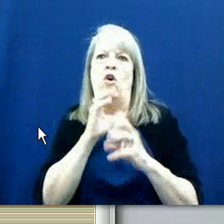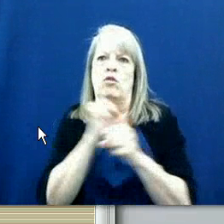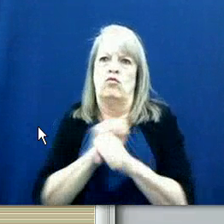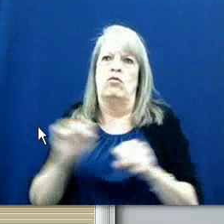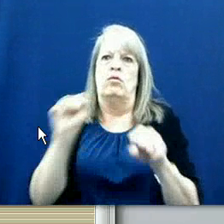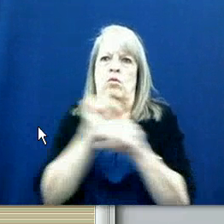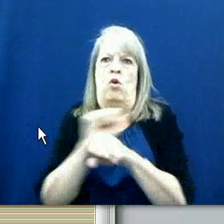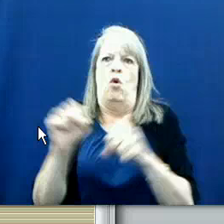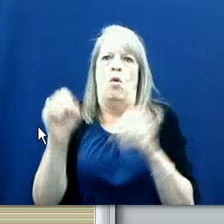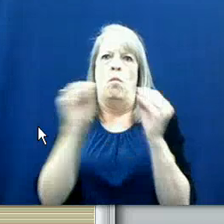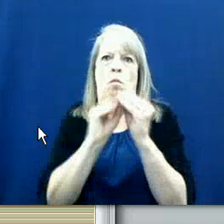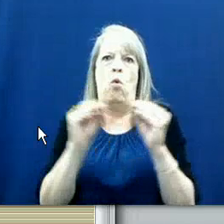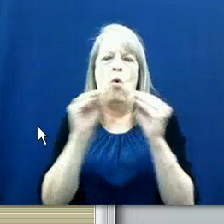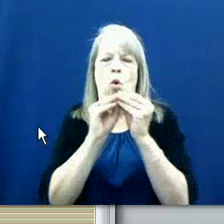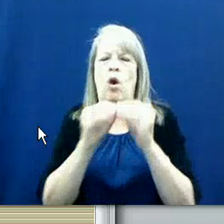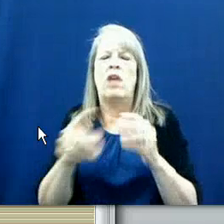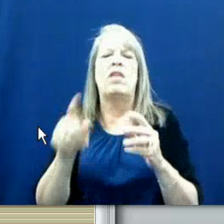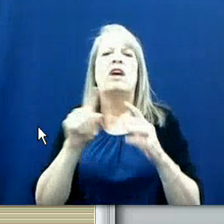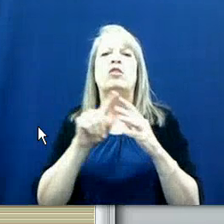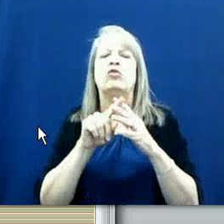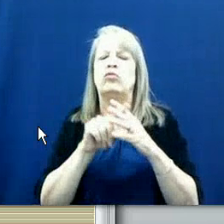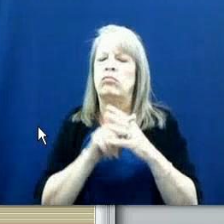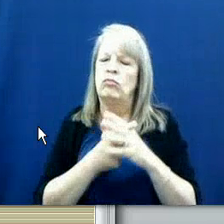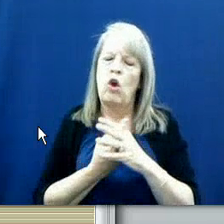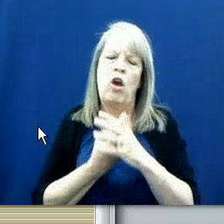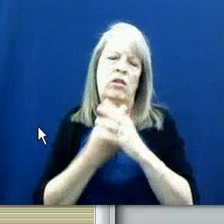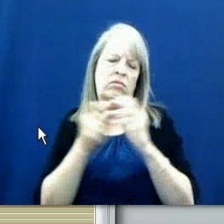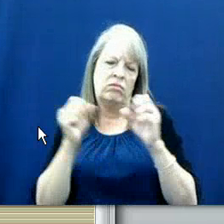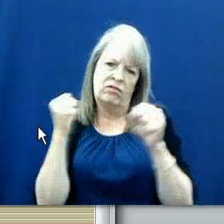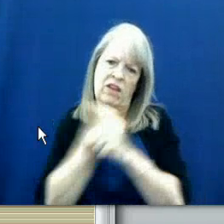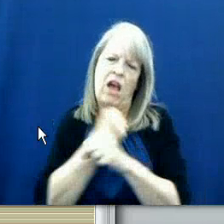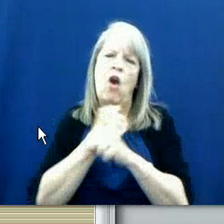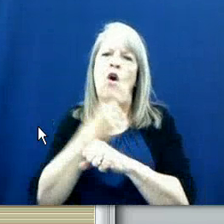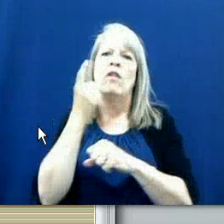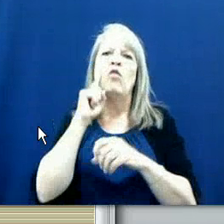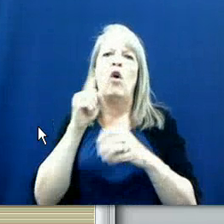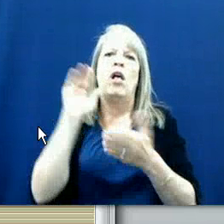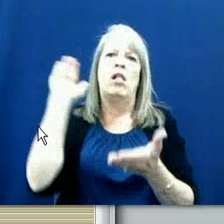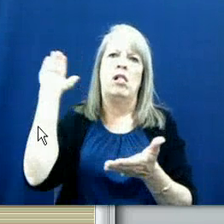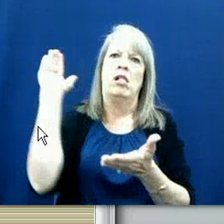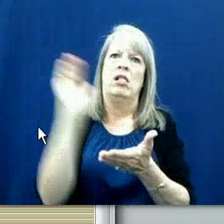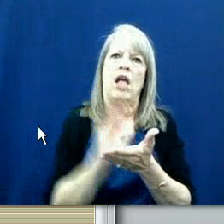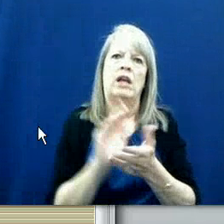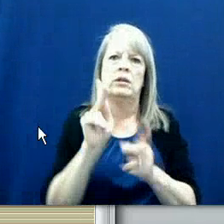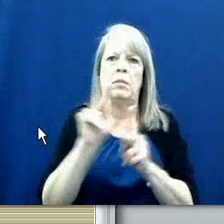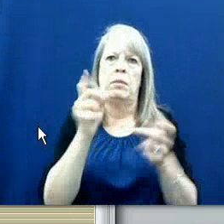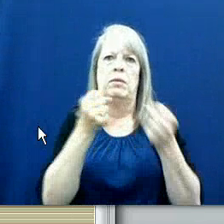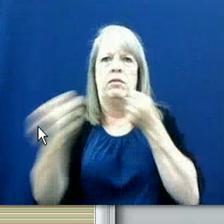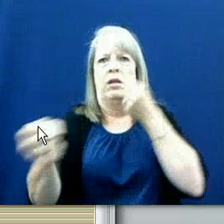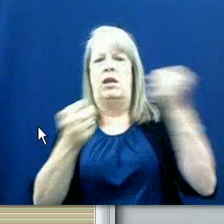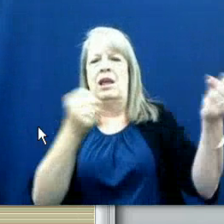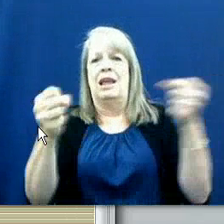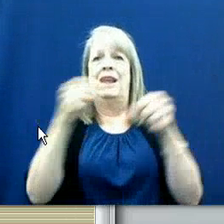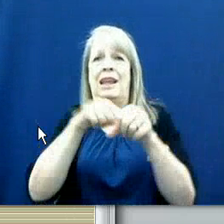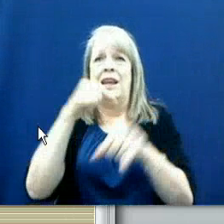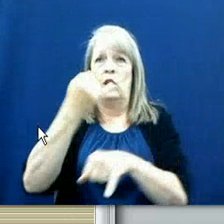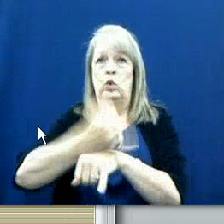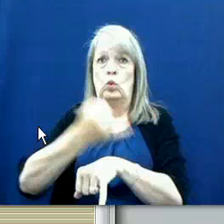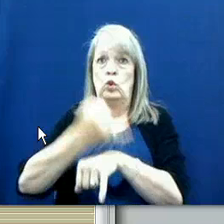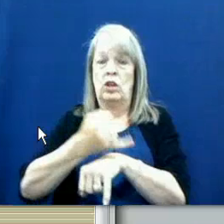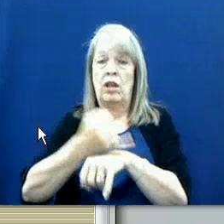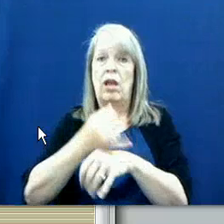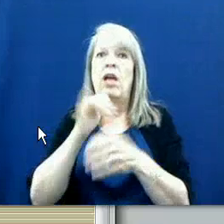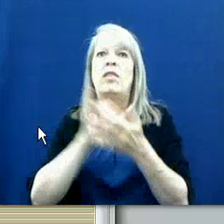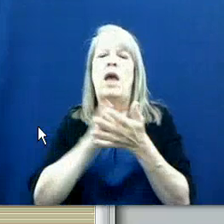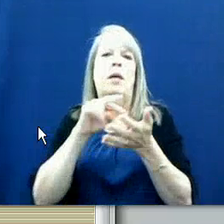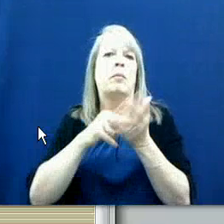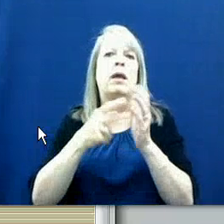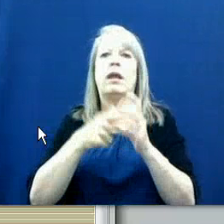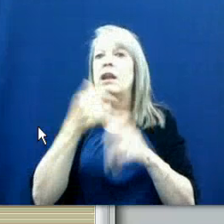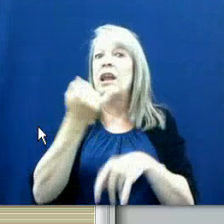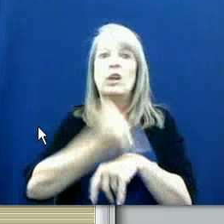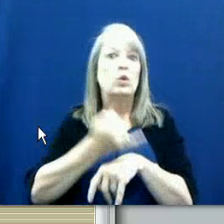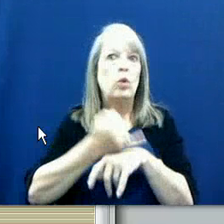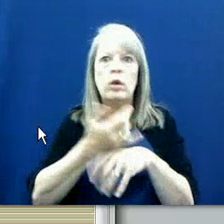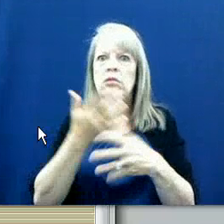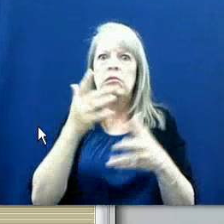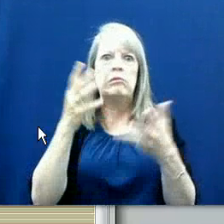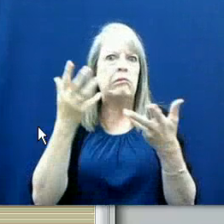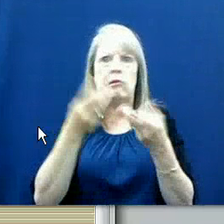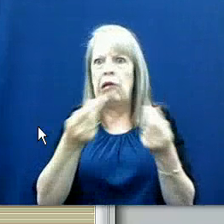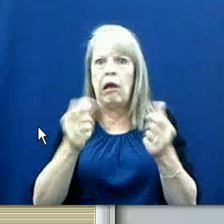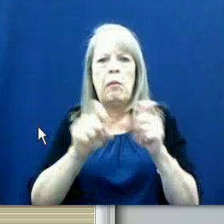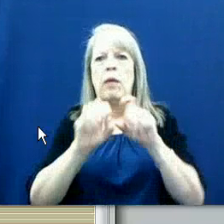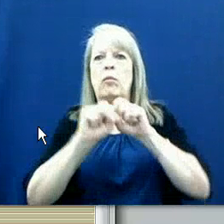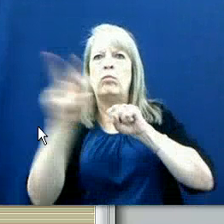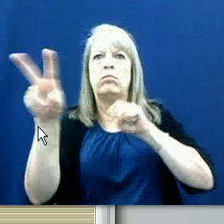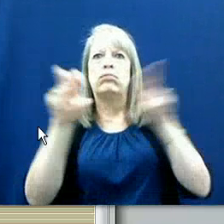started a radical deinstitutionalization movement in the 1960s, which pushed institutions to move people out into new